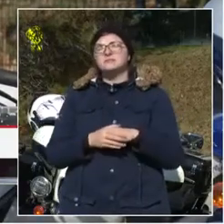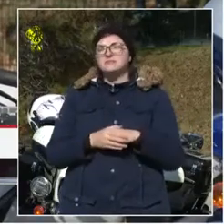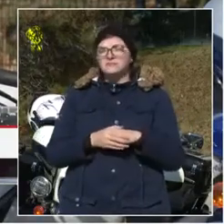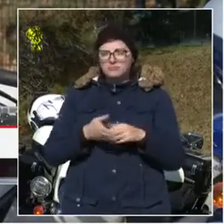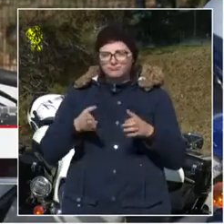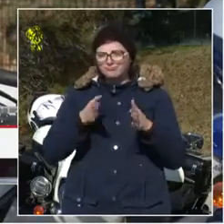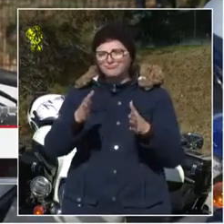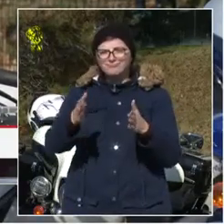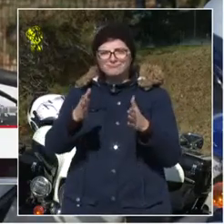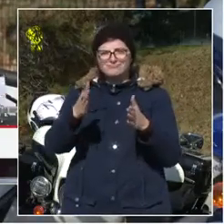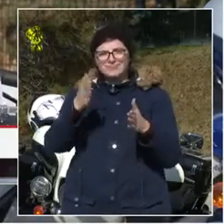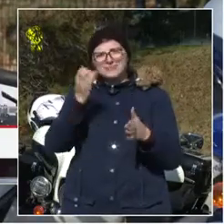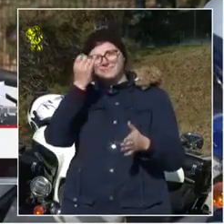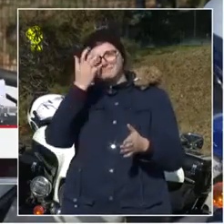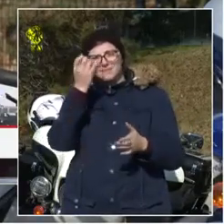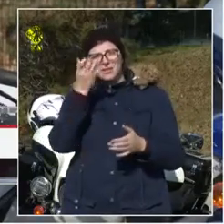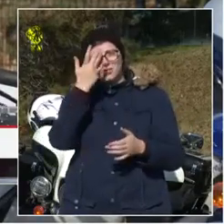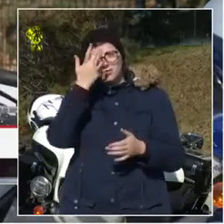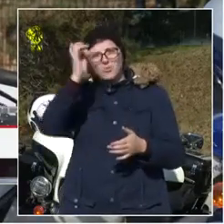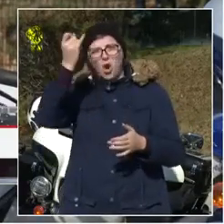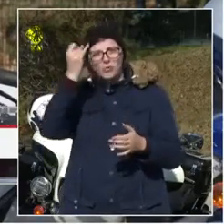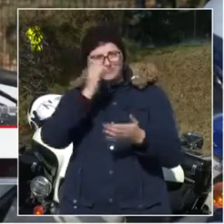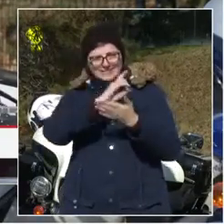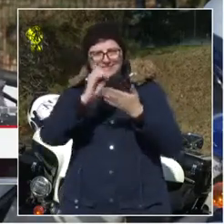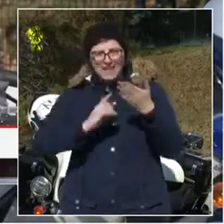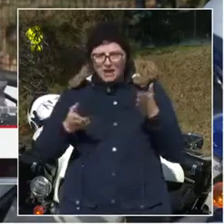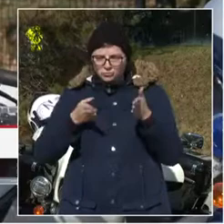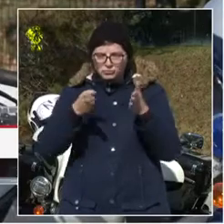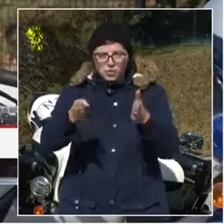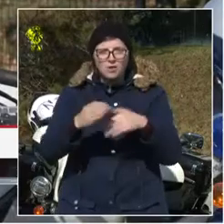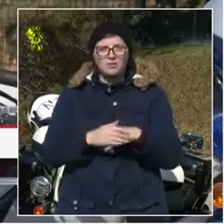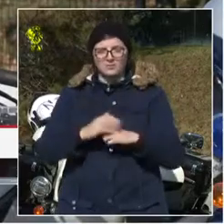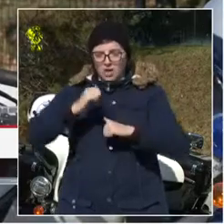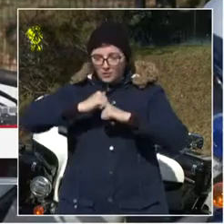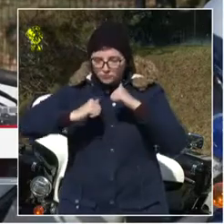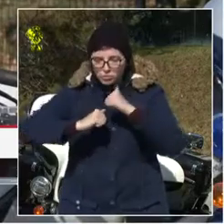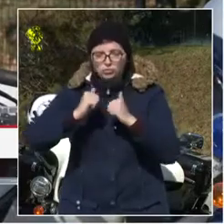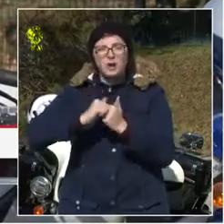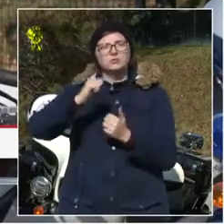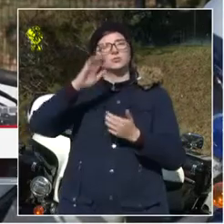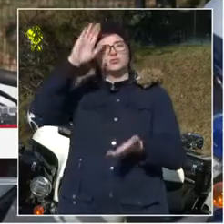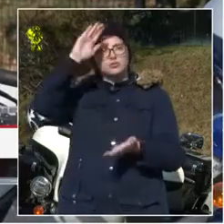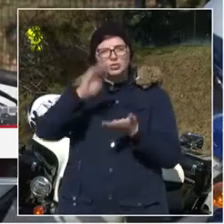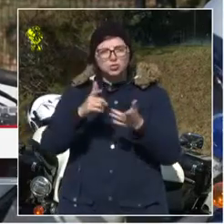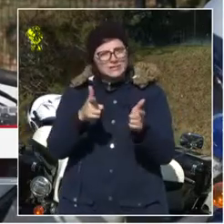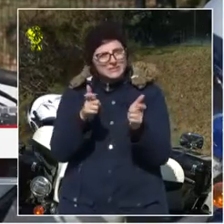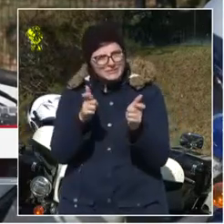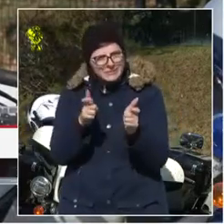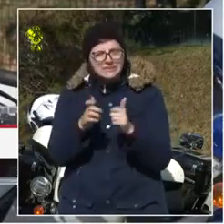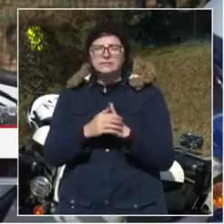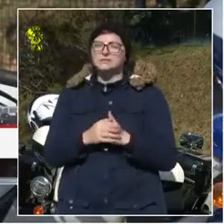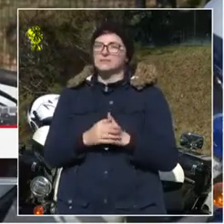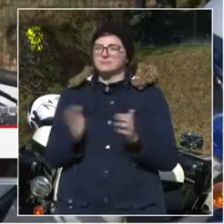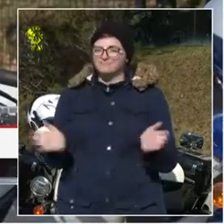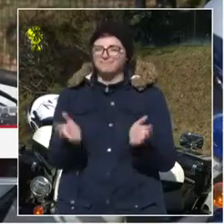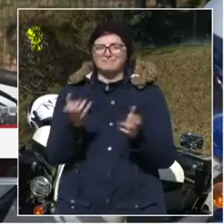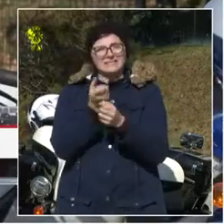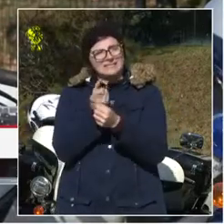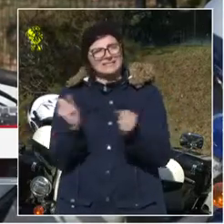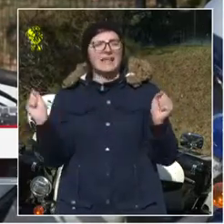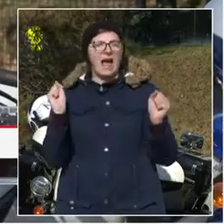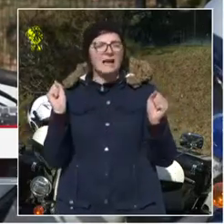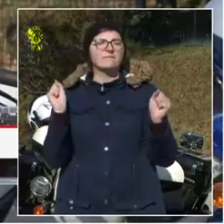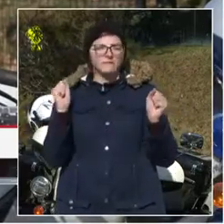innovative infrastructure upgrades that reduces our speeds and by encouraging safer transportation options